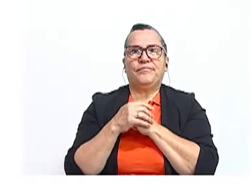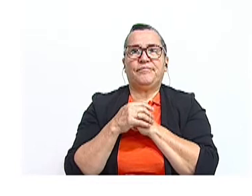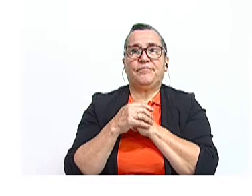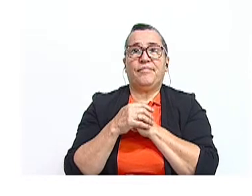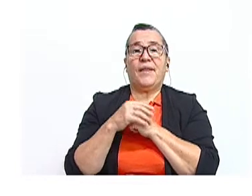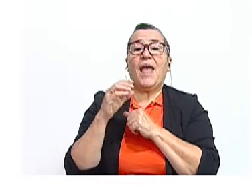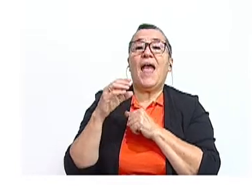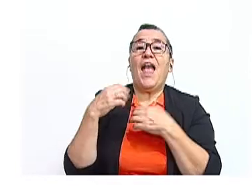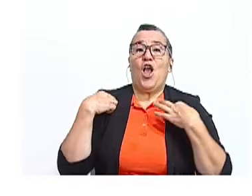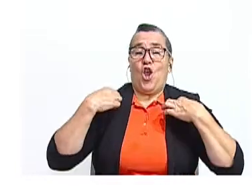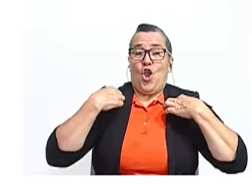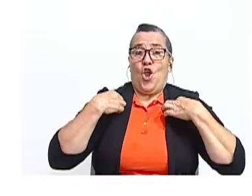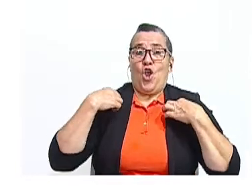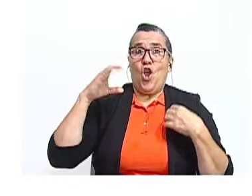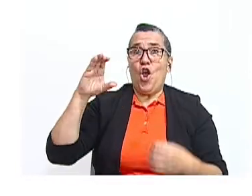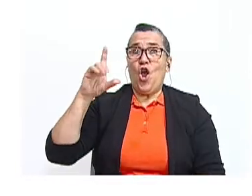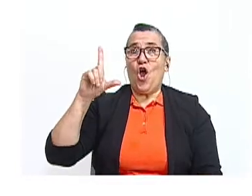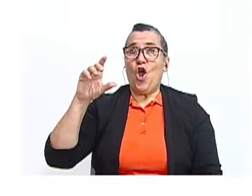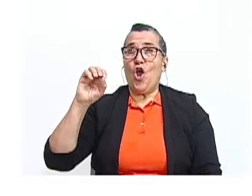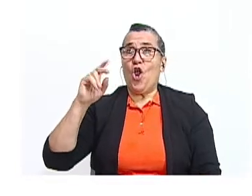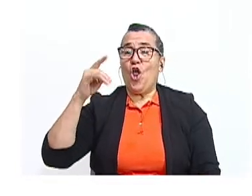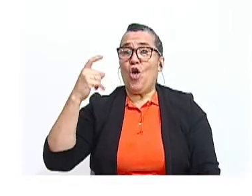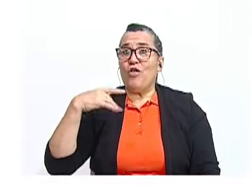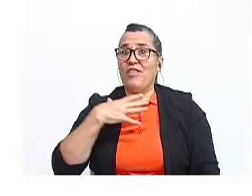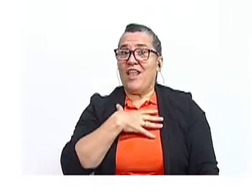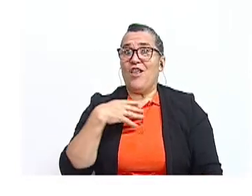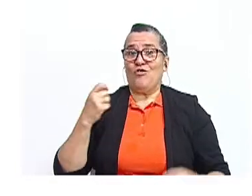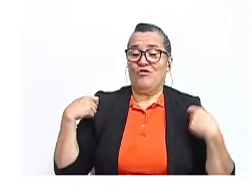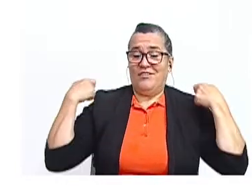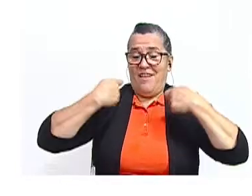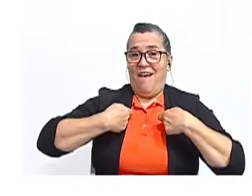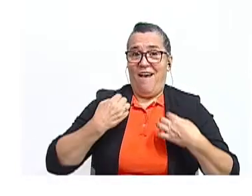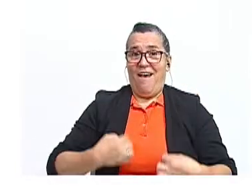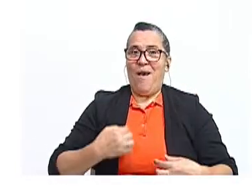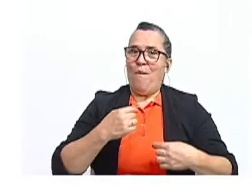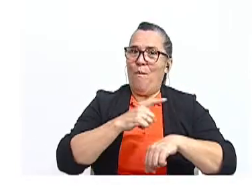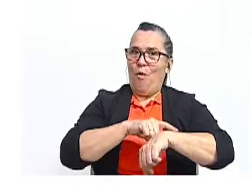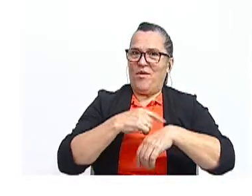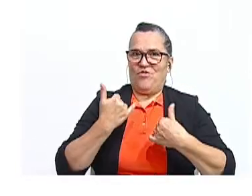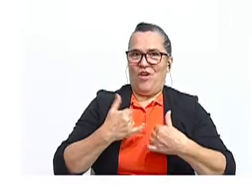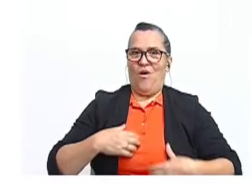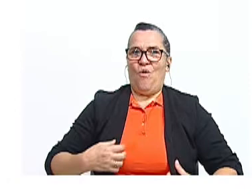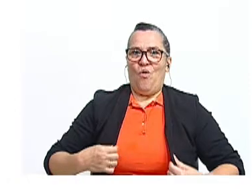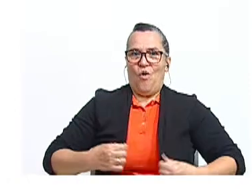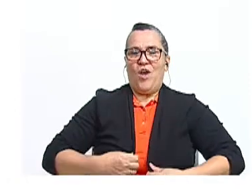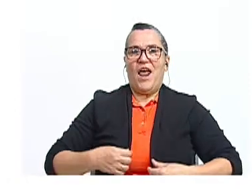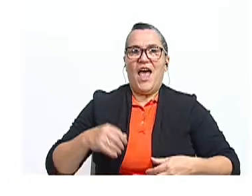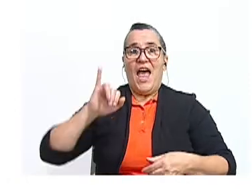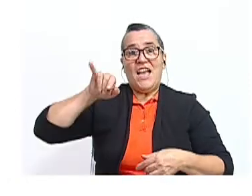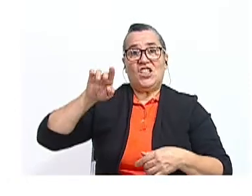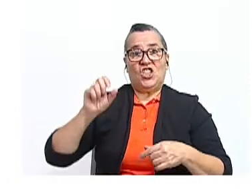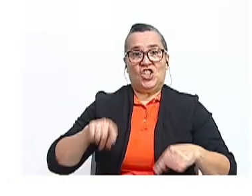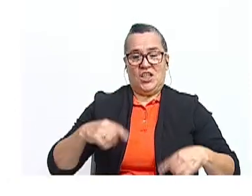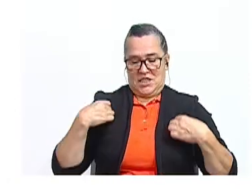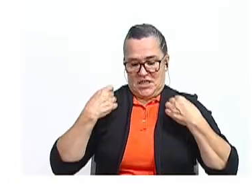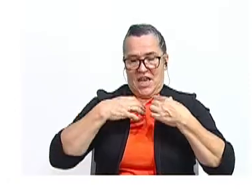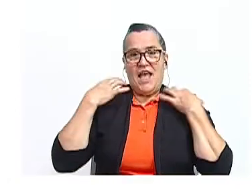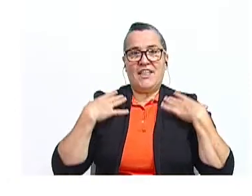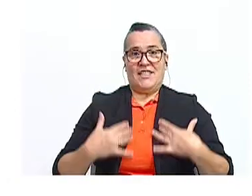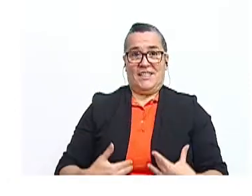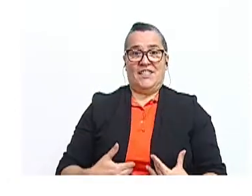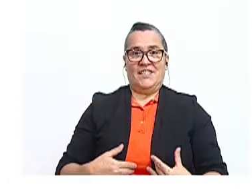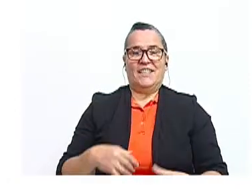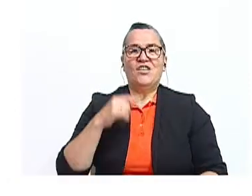Next one, clothing. The clothes that people like to wear. In this moment, I'm wearing some jeans and a t-shirt, right? A